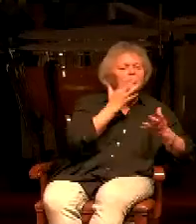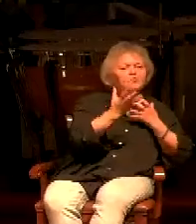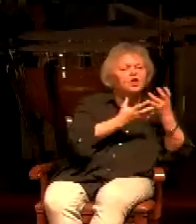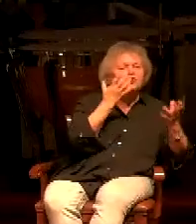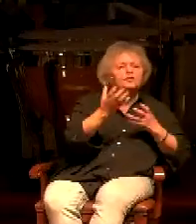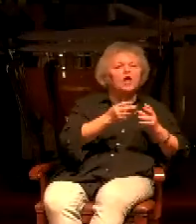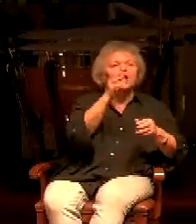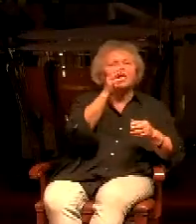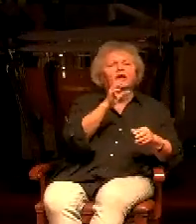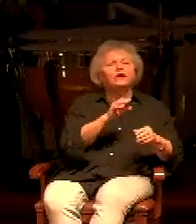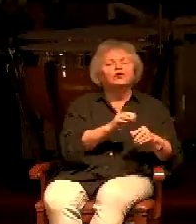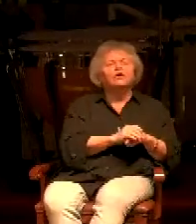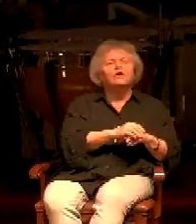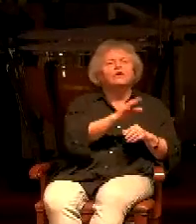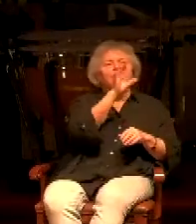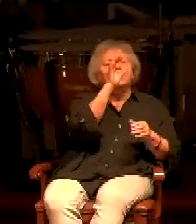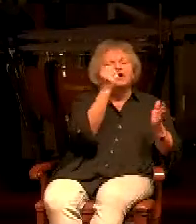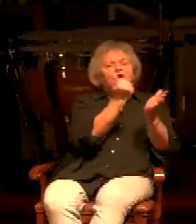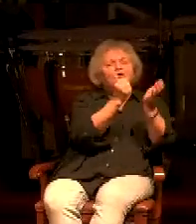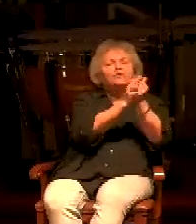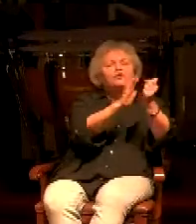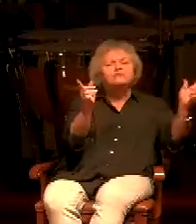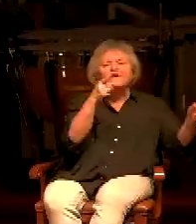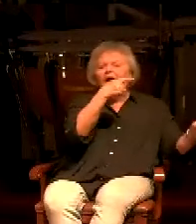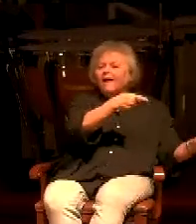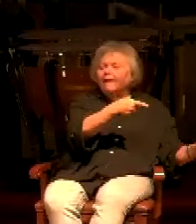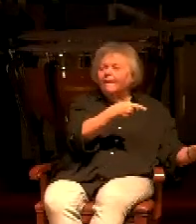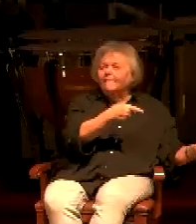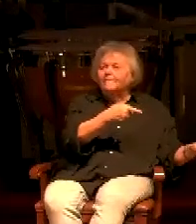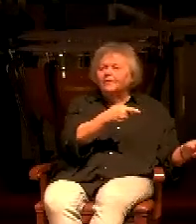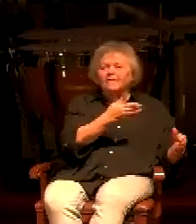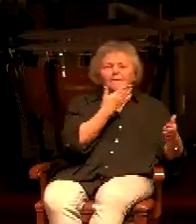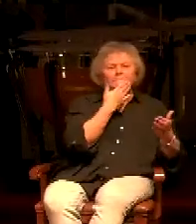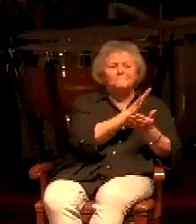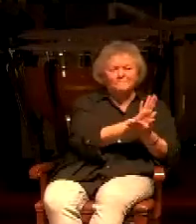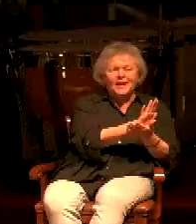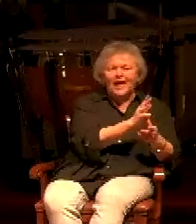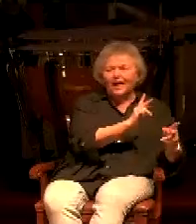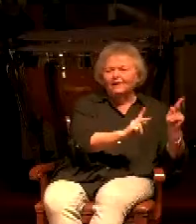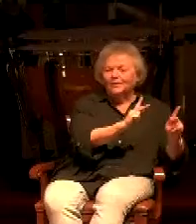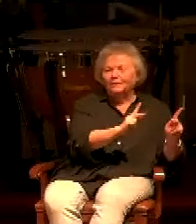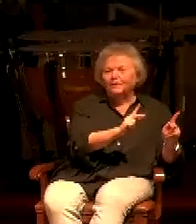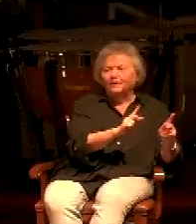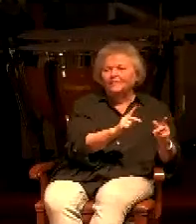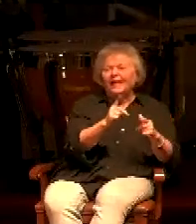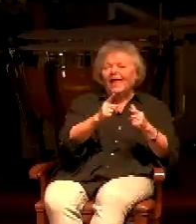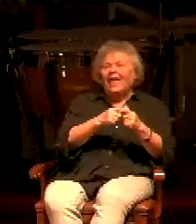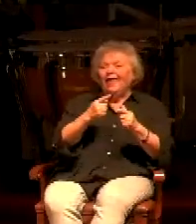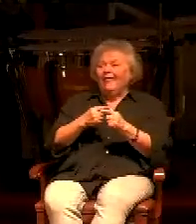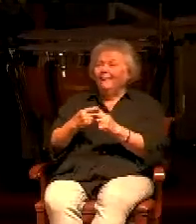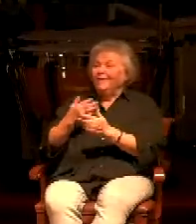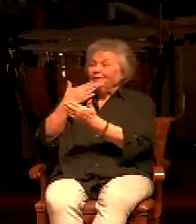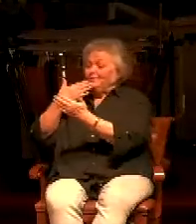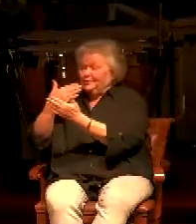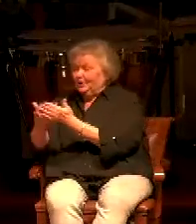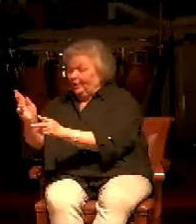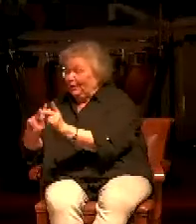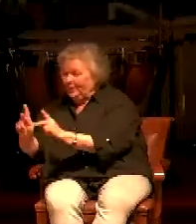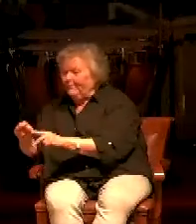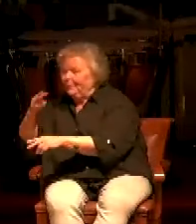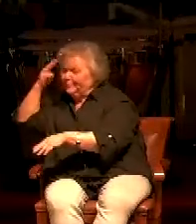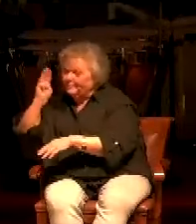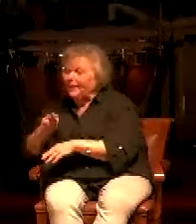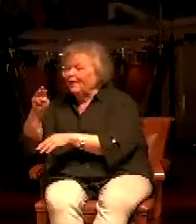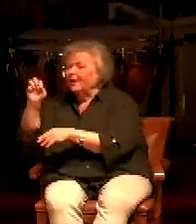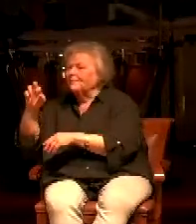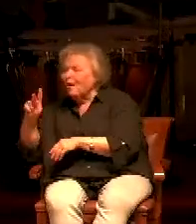spitting on him, the soldiers punching him. That's all the bad guys in the story. But then we like to categorize the good guys. There's Mary and